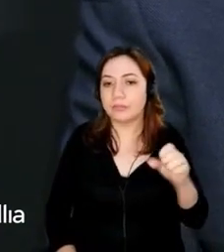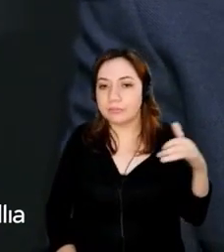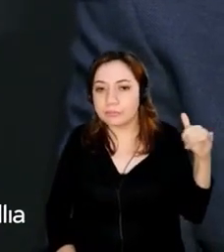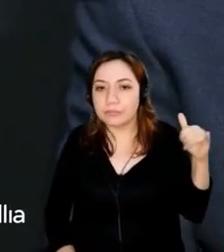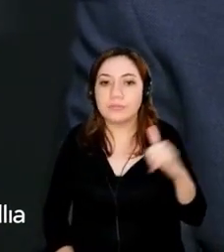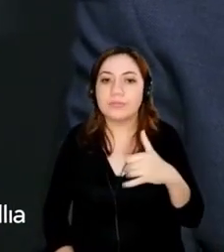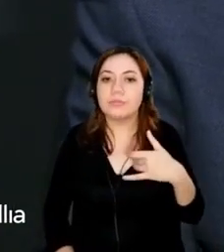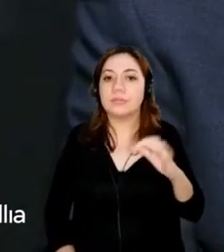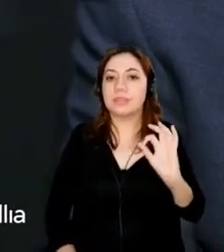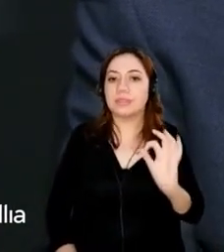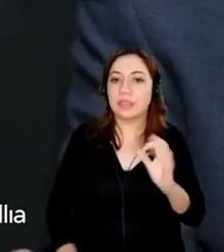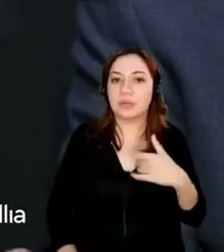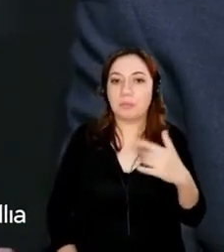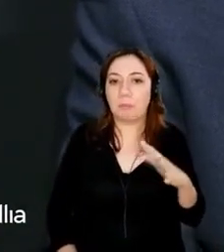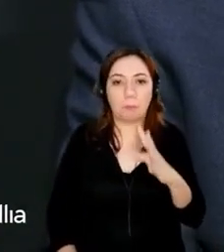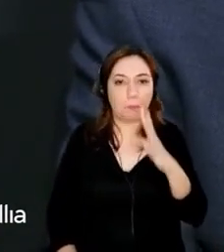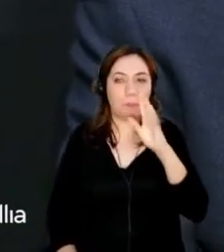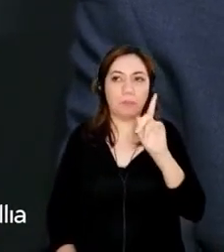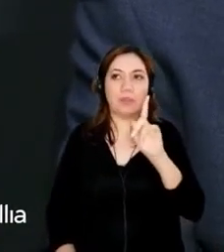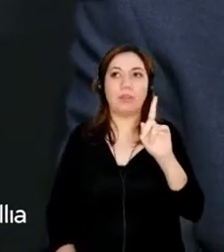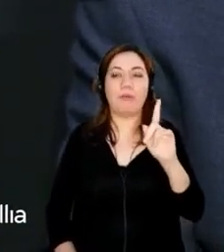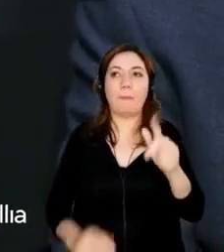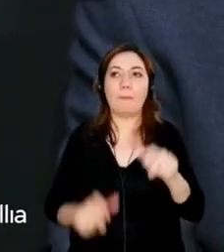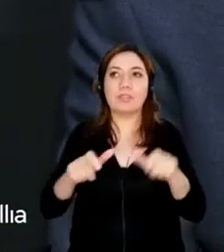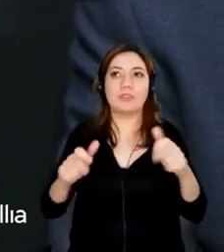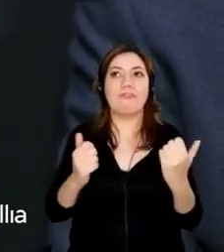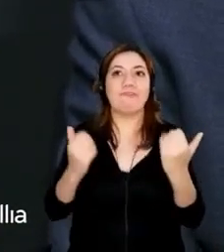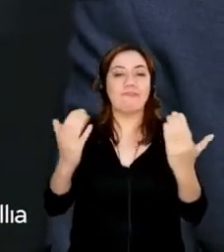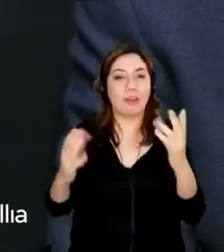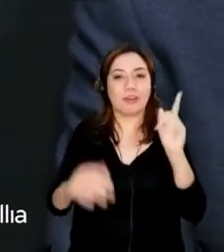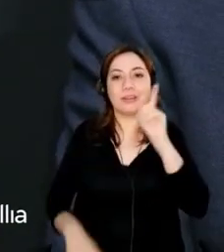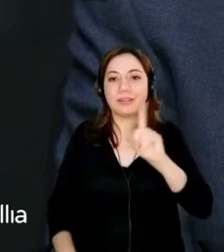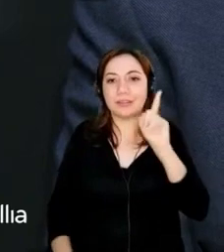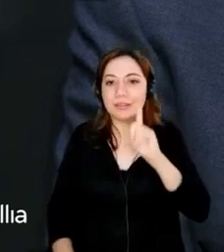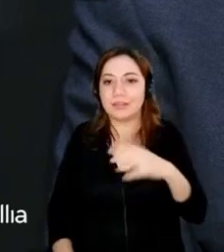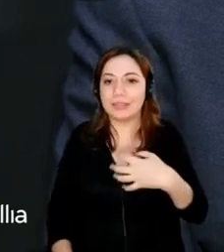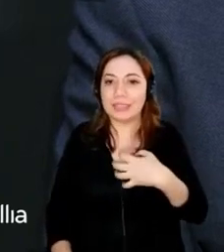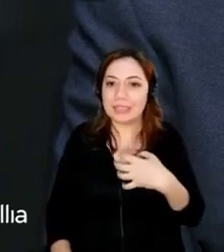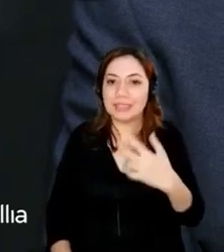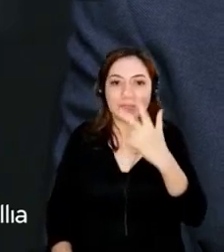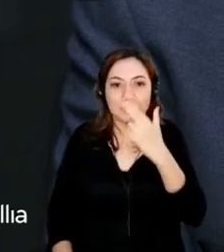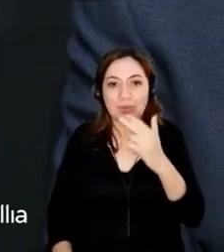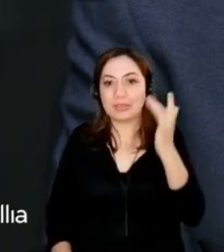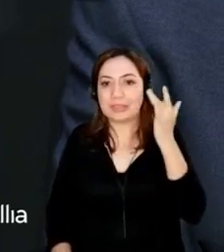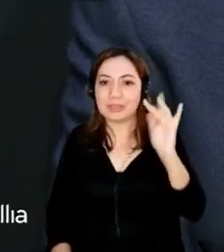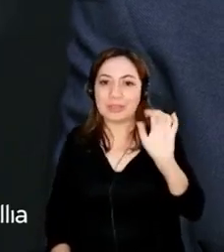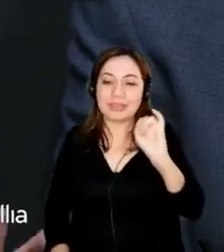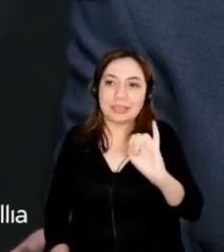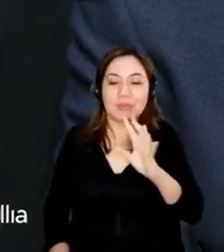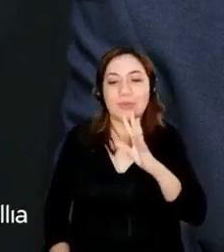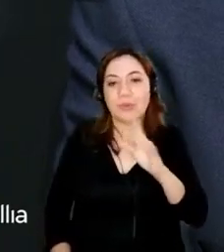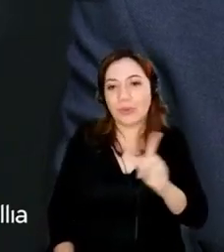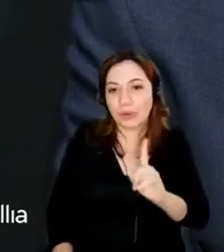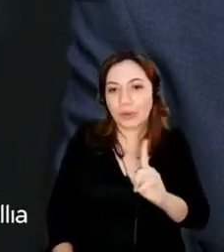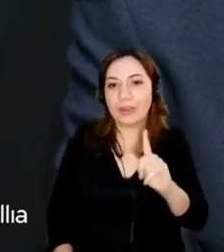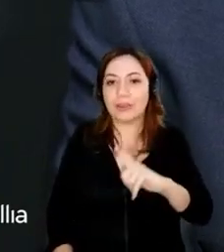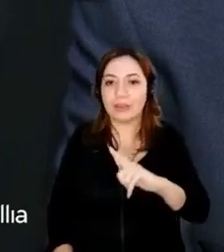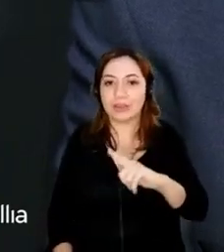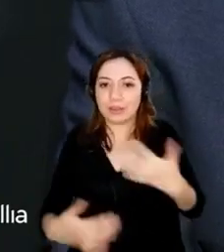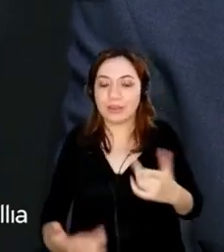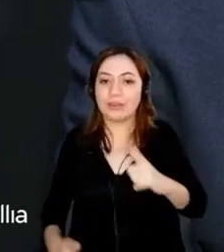from outside of the U.S. So just so that you're familiar with Southwest Airlines, we're employees, about 80,000